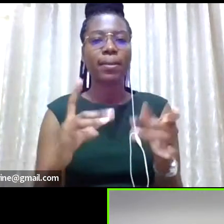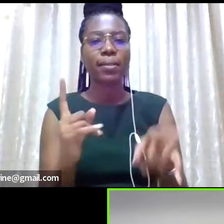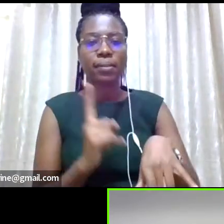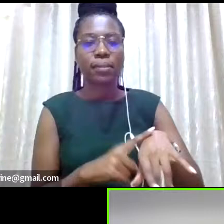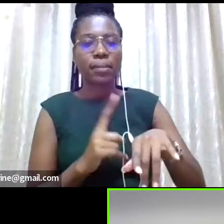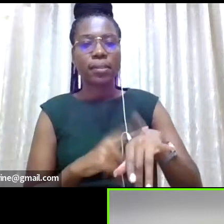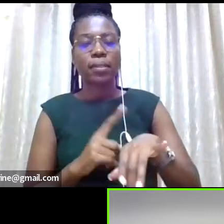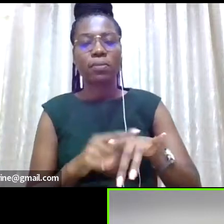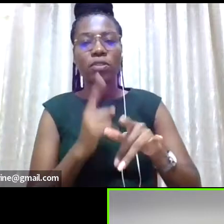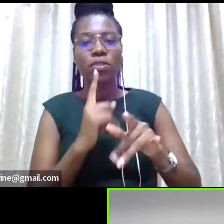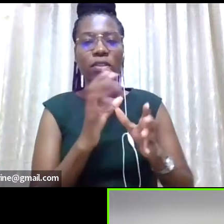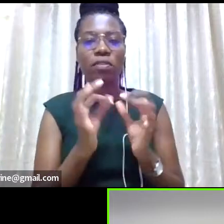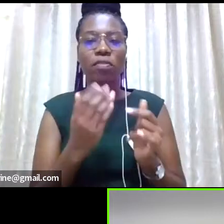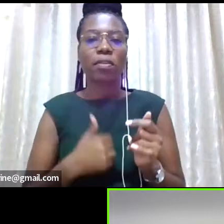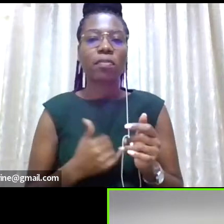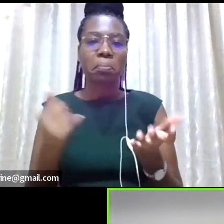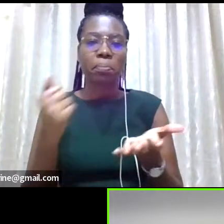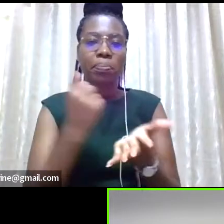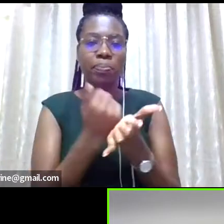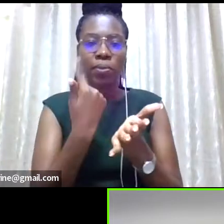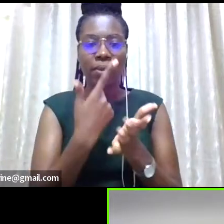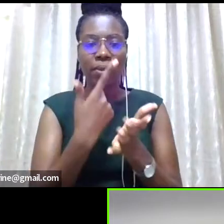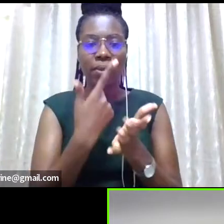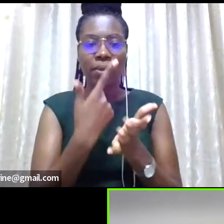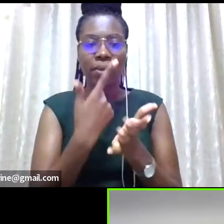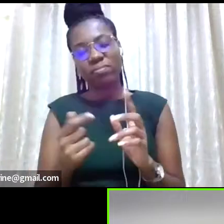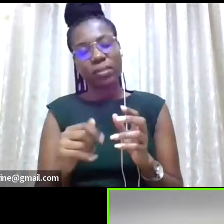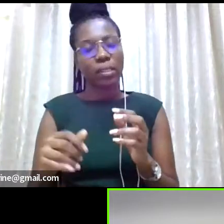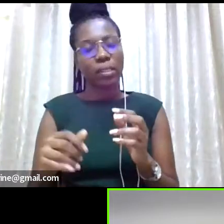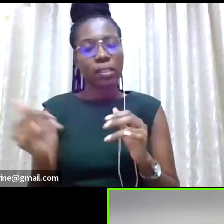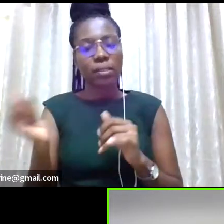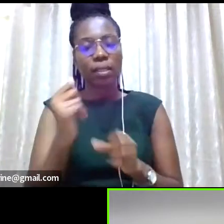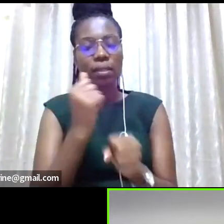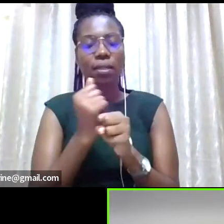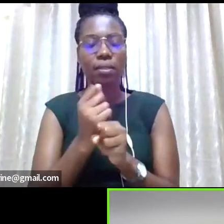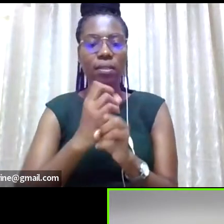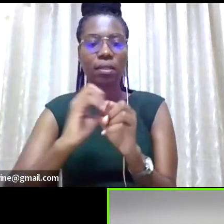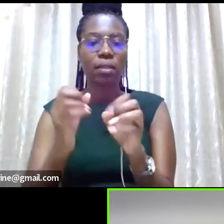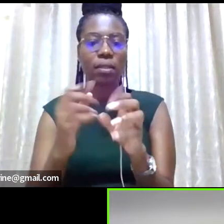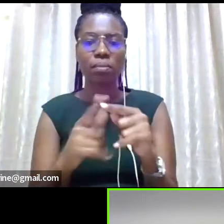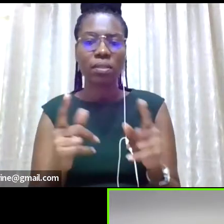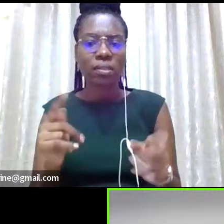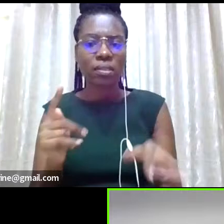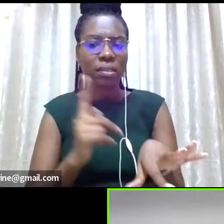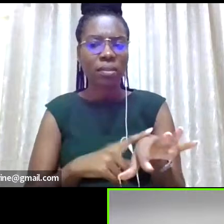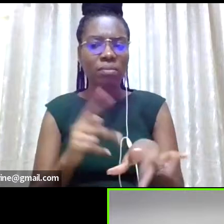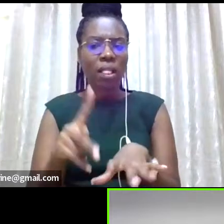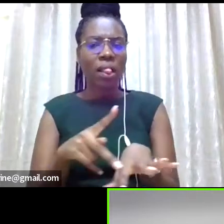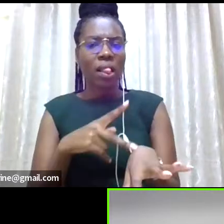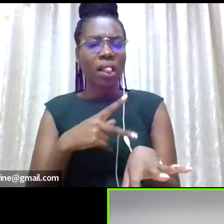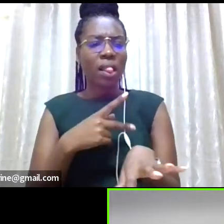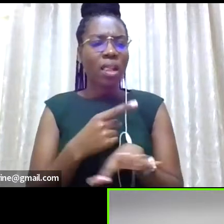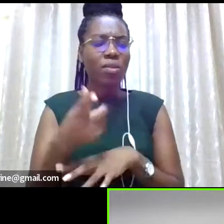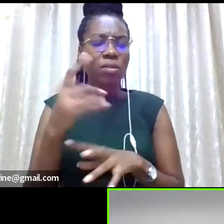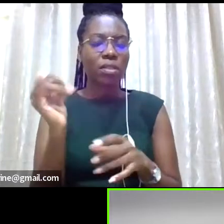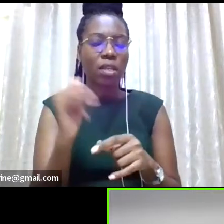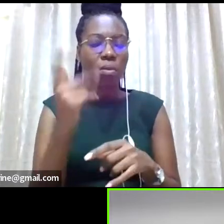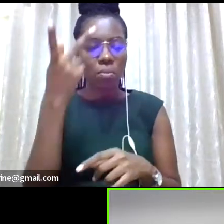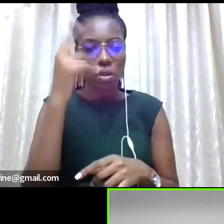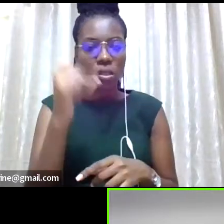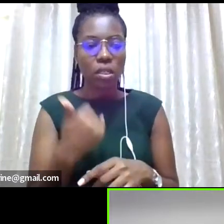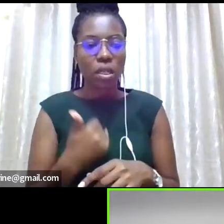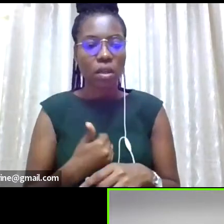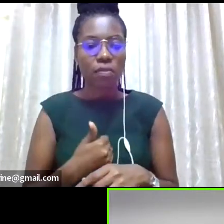been away from work for the period of time that you have stipulated in your policies, and with your all efforts have been